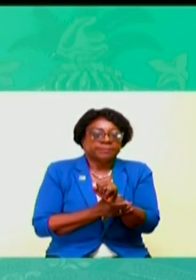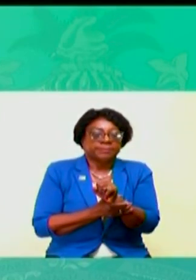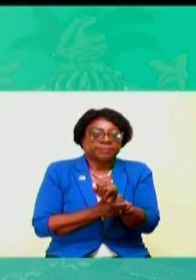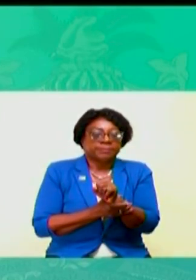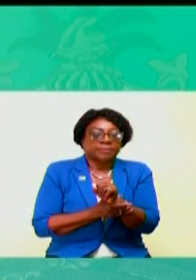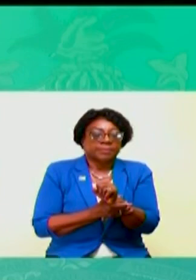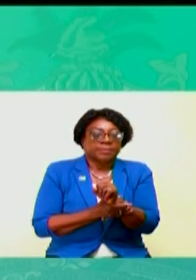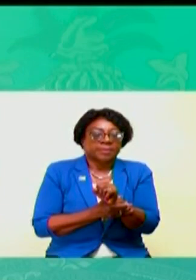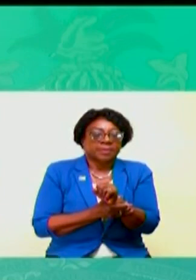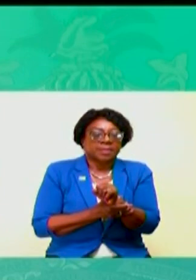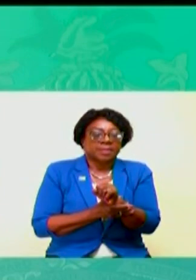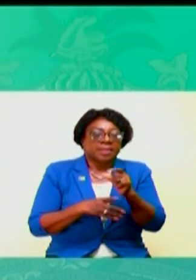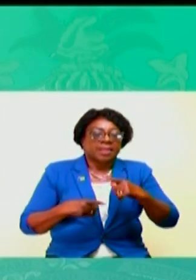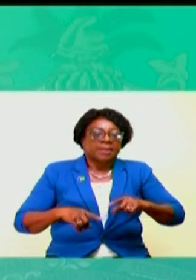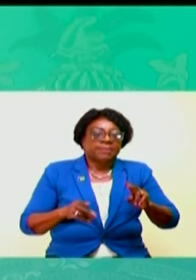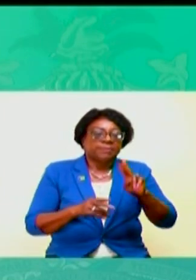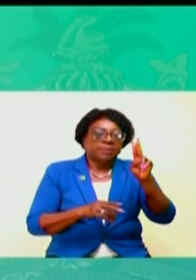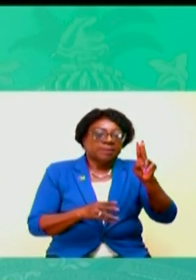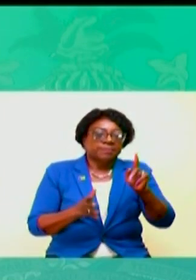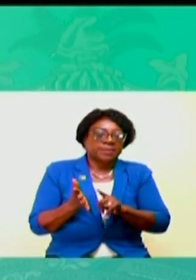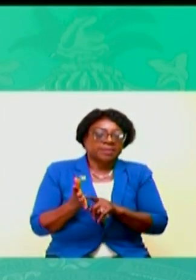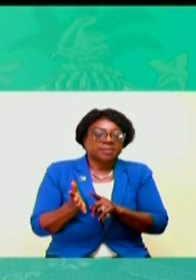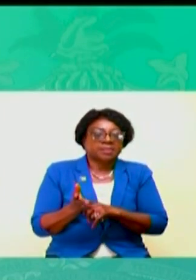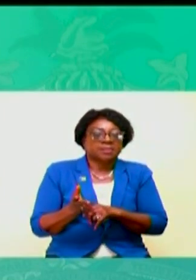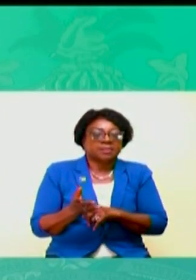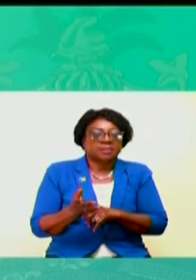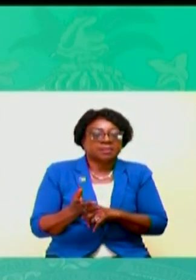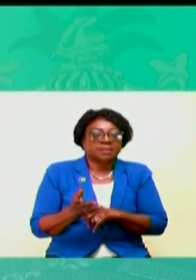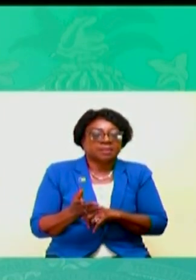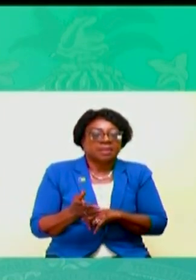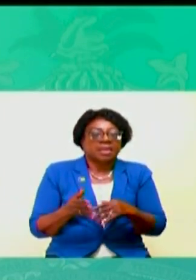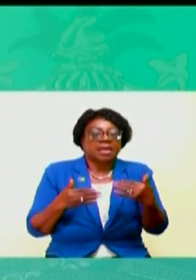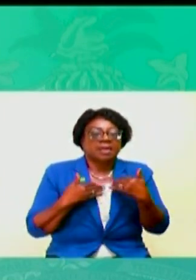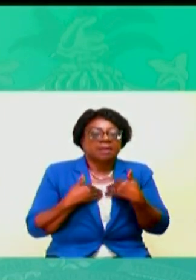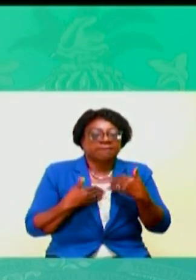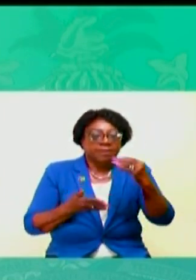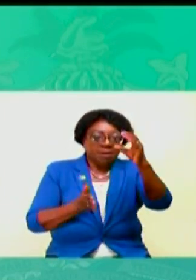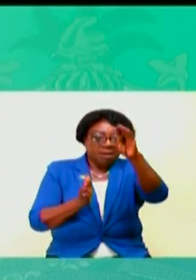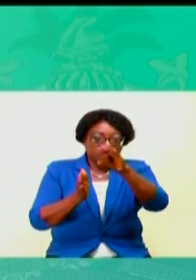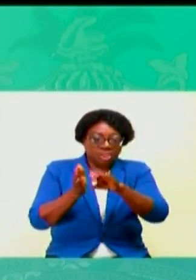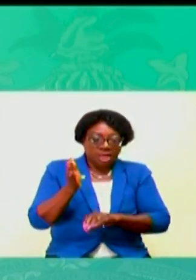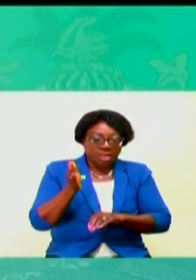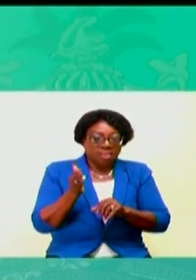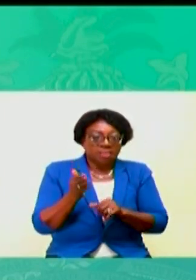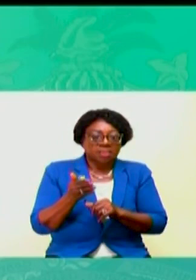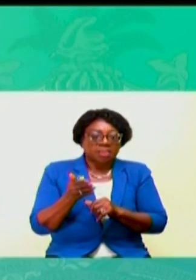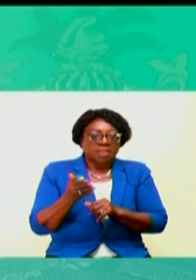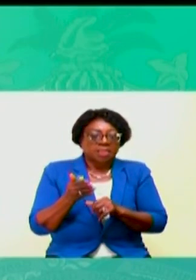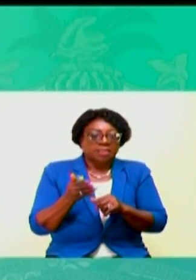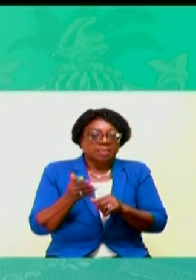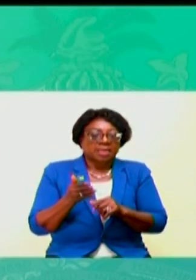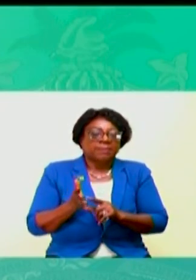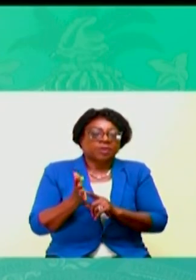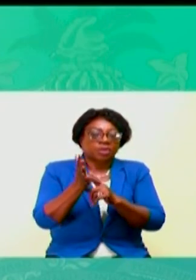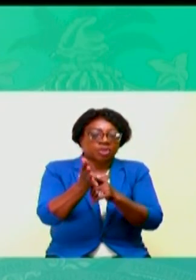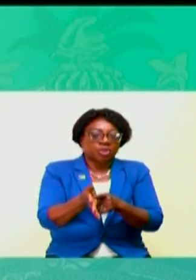Let me put up this. Mr. Deputy Speaker, I have here a chart that I'm gonna break